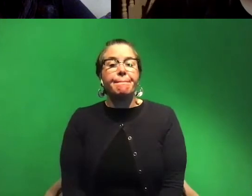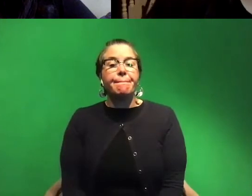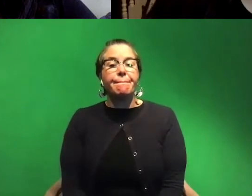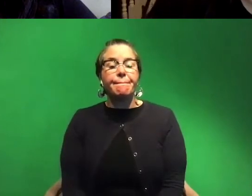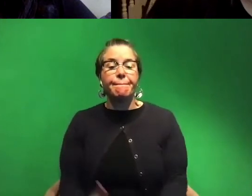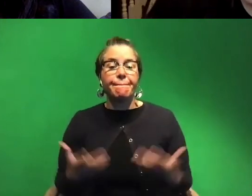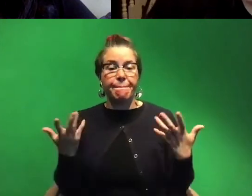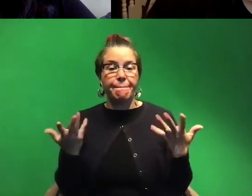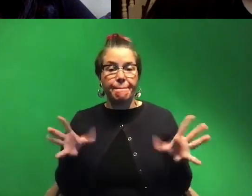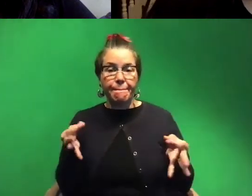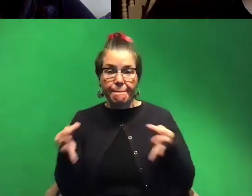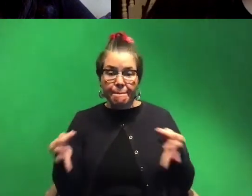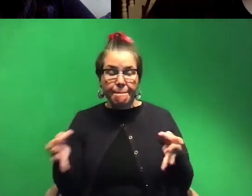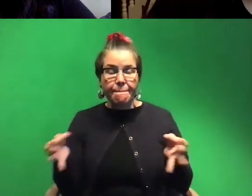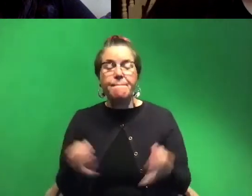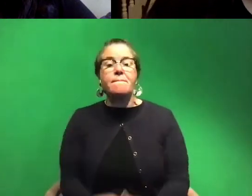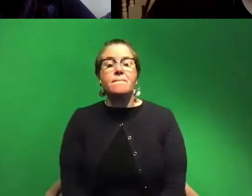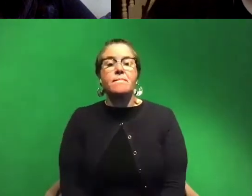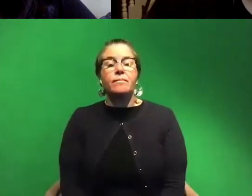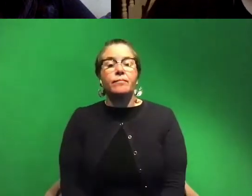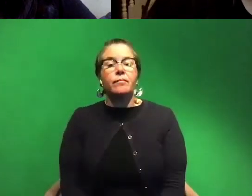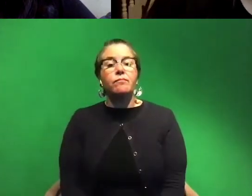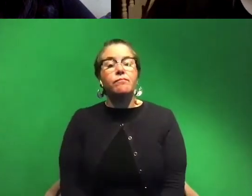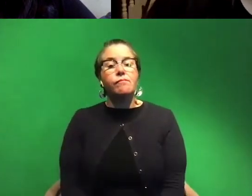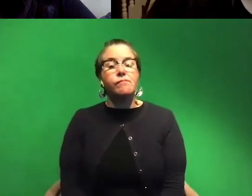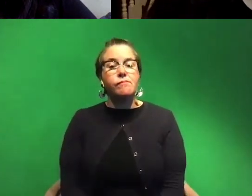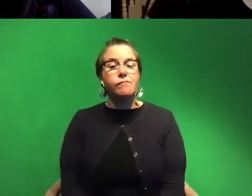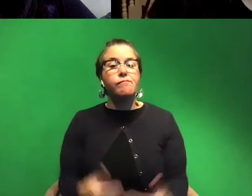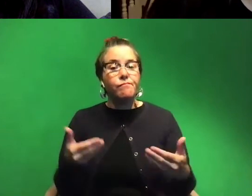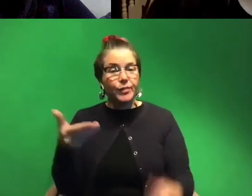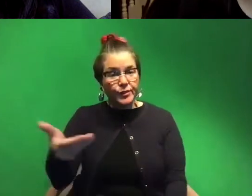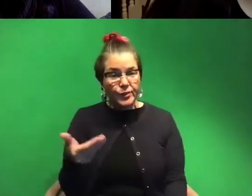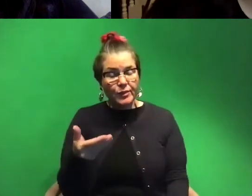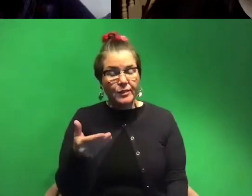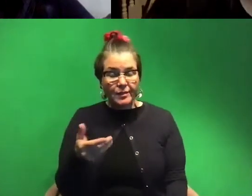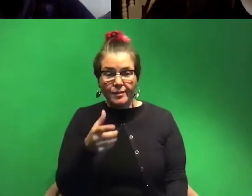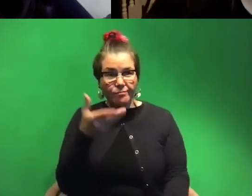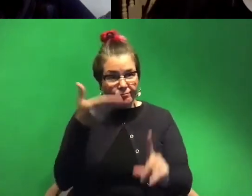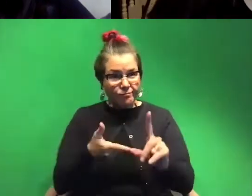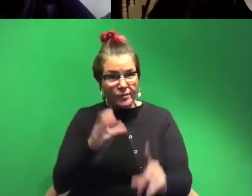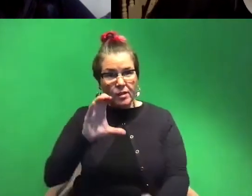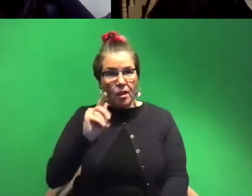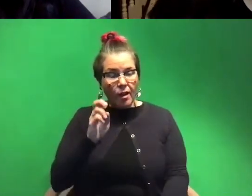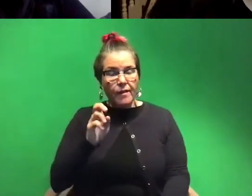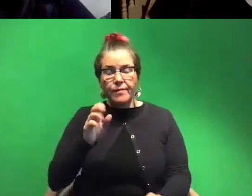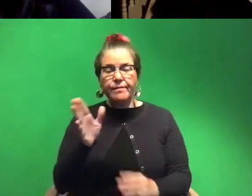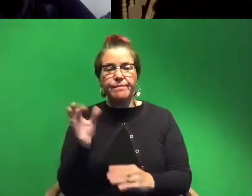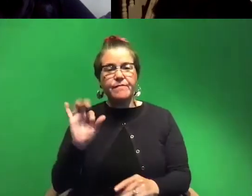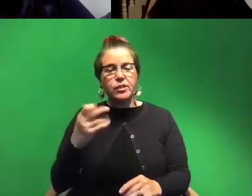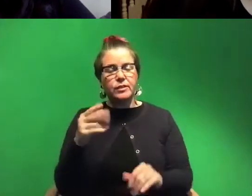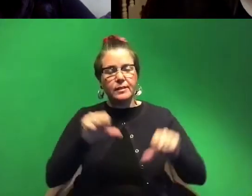housekeeping we have for now. At this point, let's introduce our guest today, Cuttlefish scientist Maria